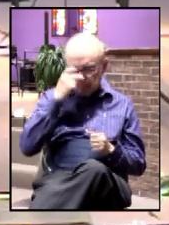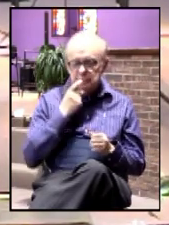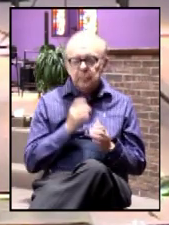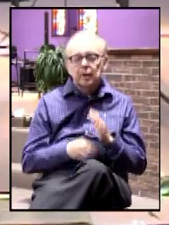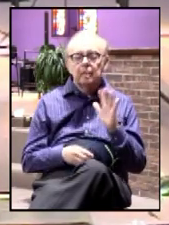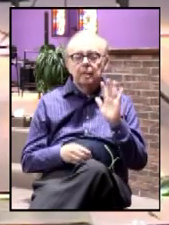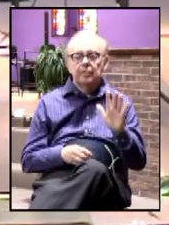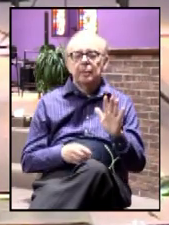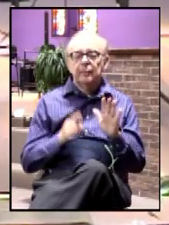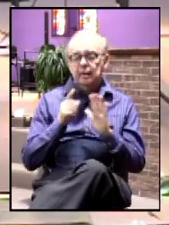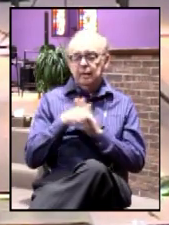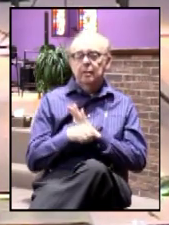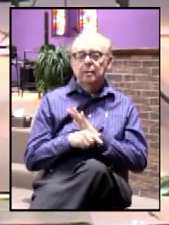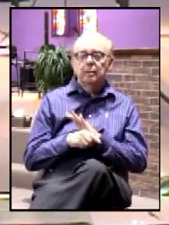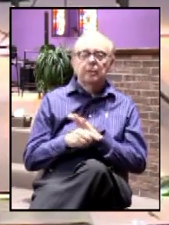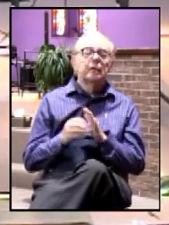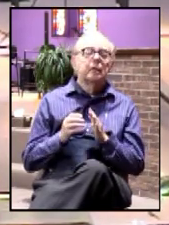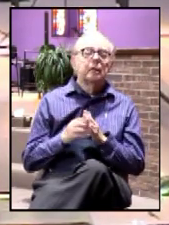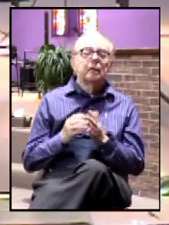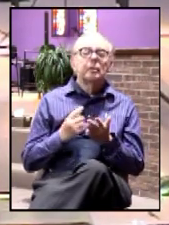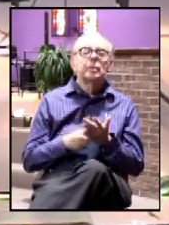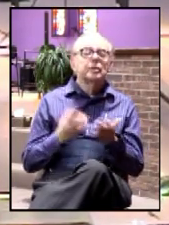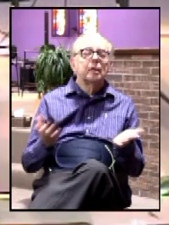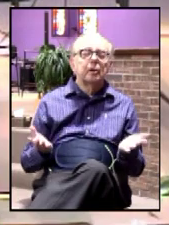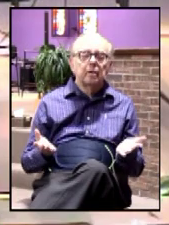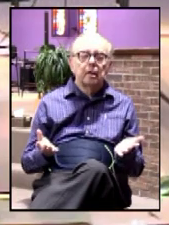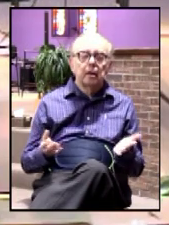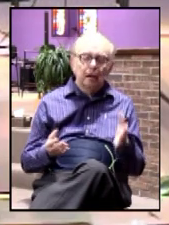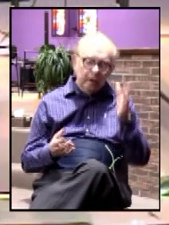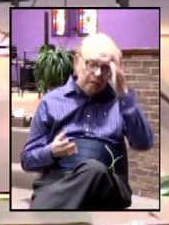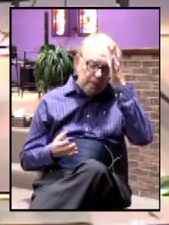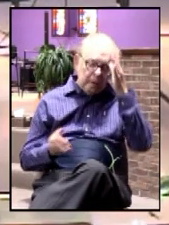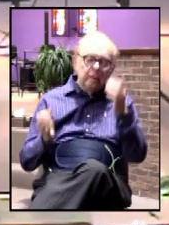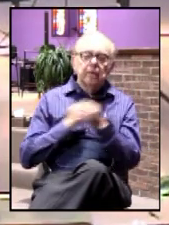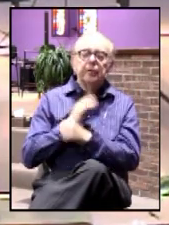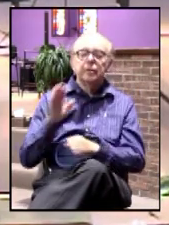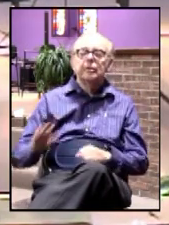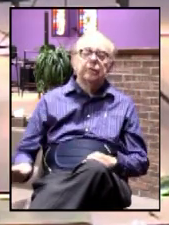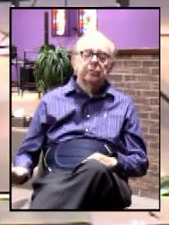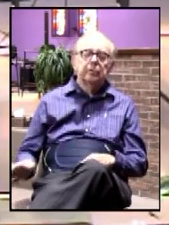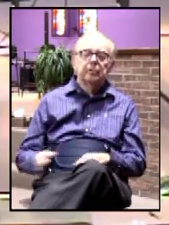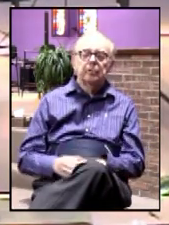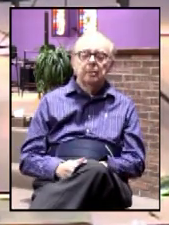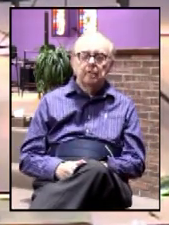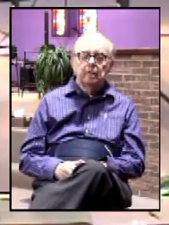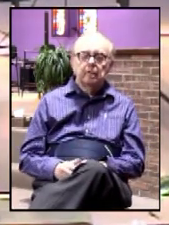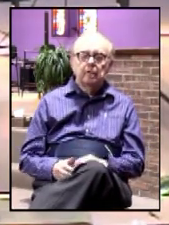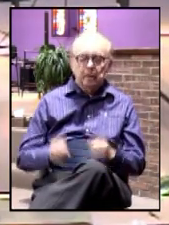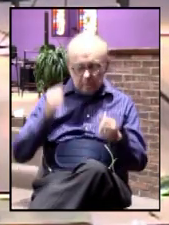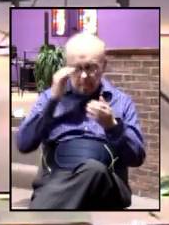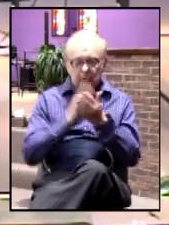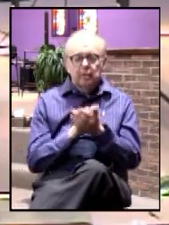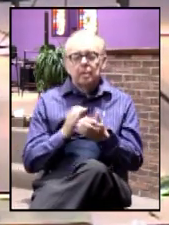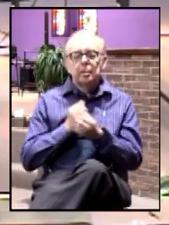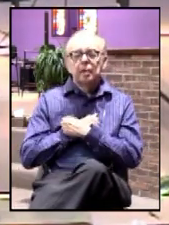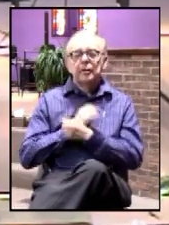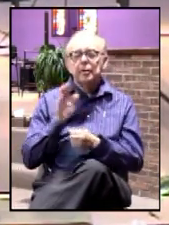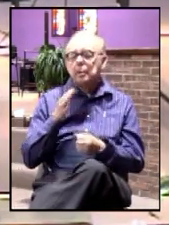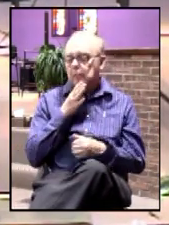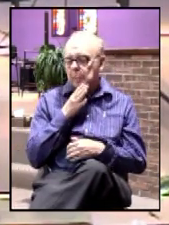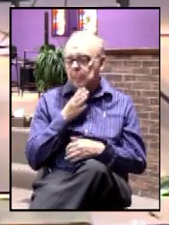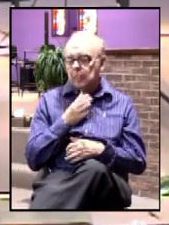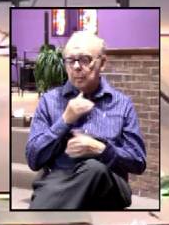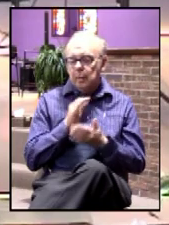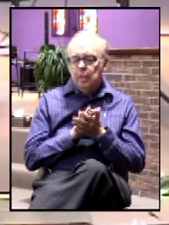Ephesians chapter 5, later on, what does he talk about? Fathers loving your children. Husbands loving your